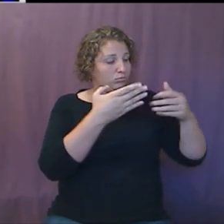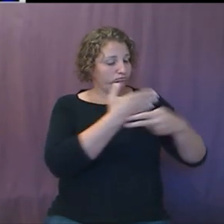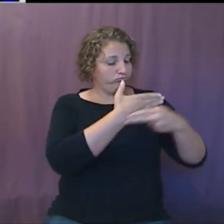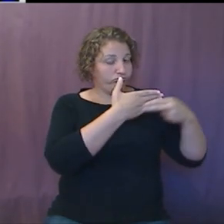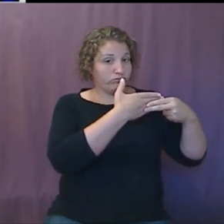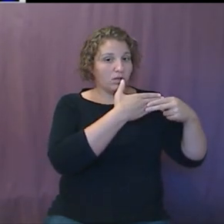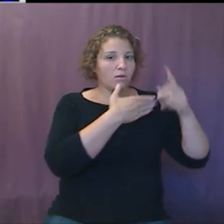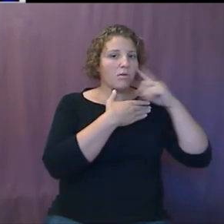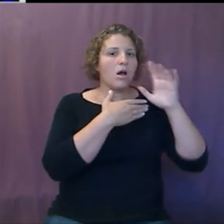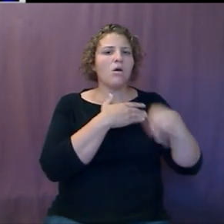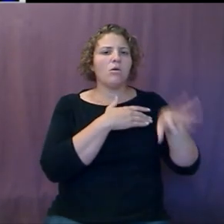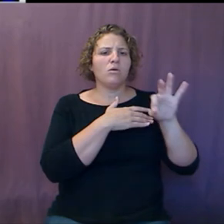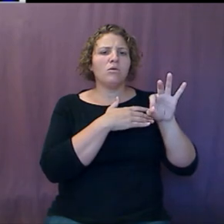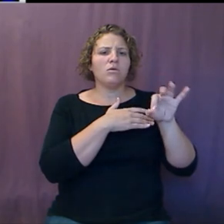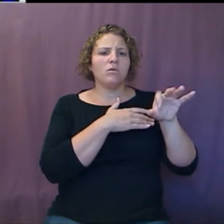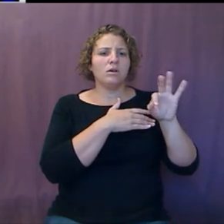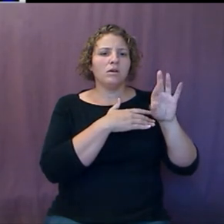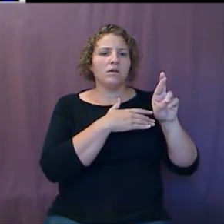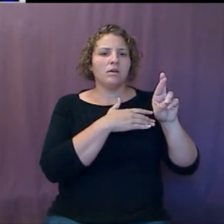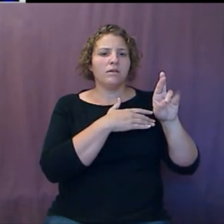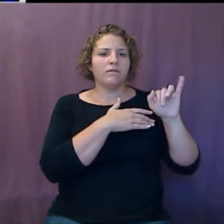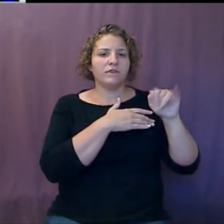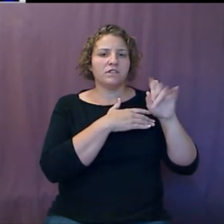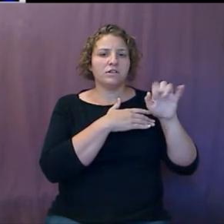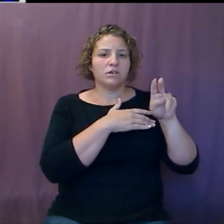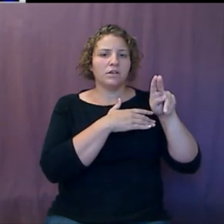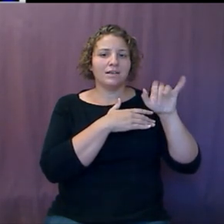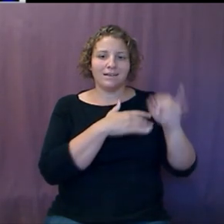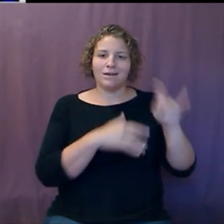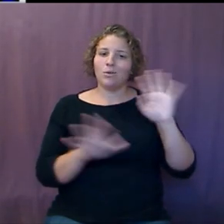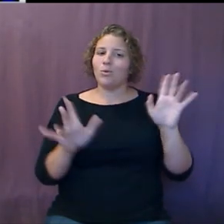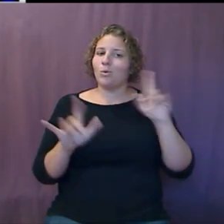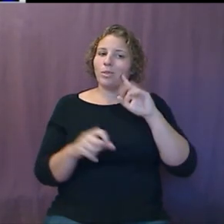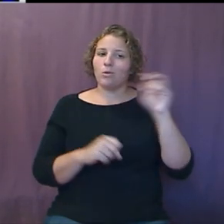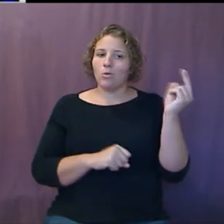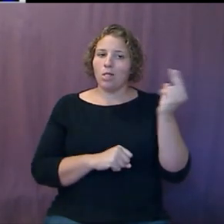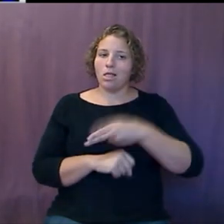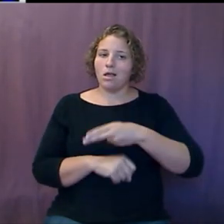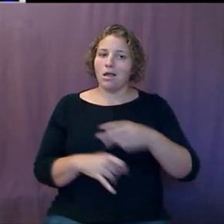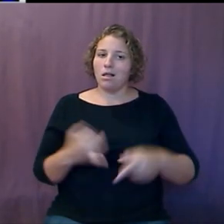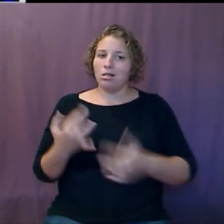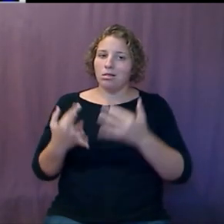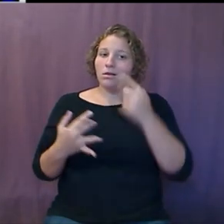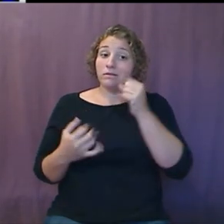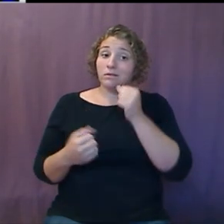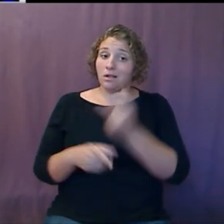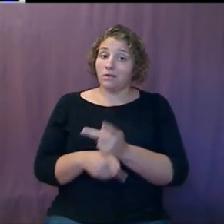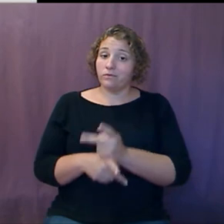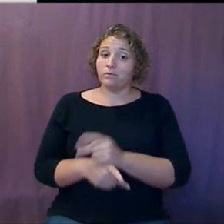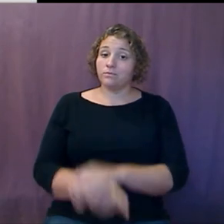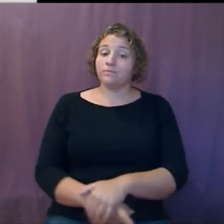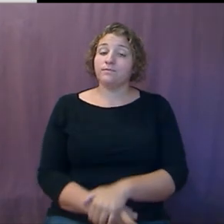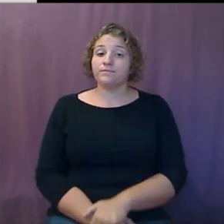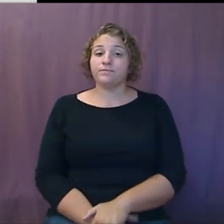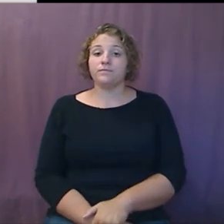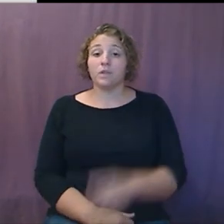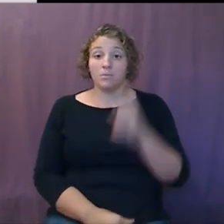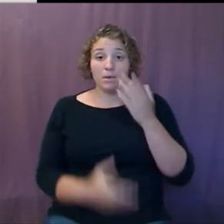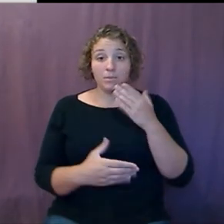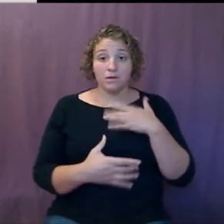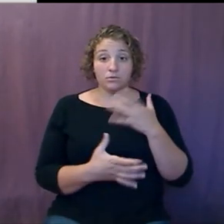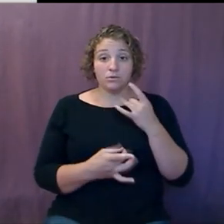fraternity no they may be in the lake if they're not careful lake of fire chi psi sigma interestingly enough you may